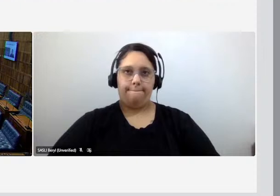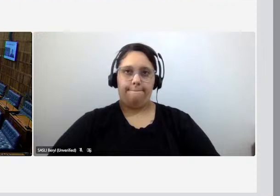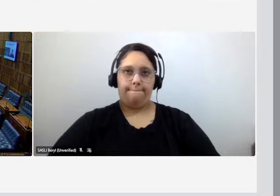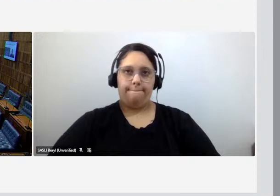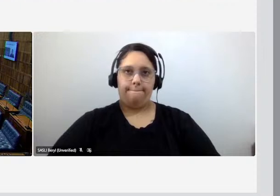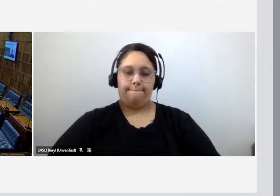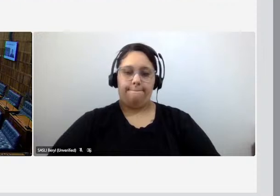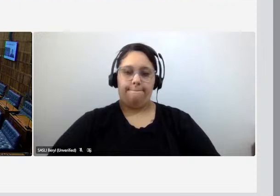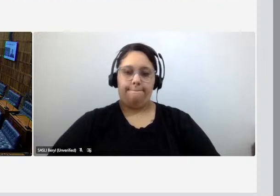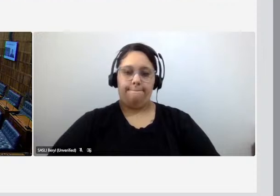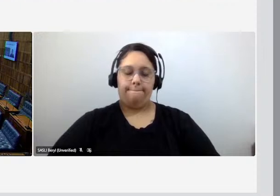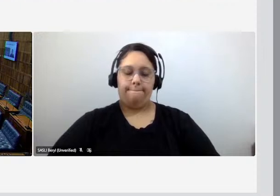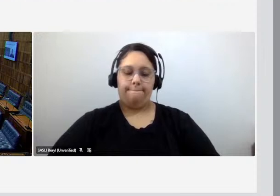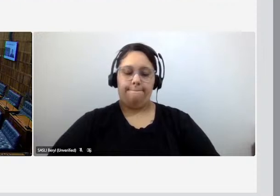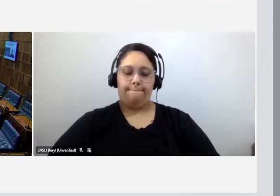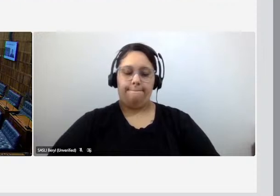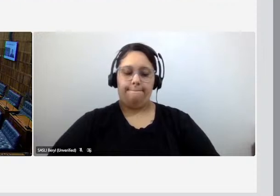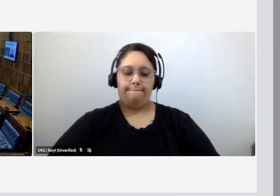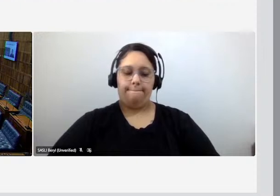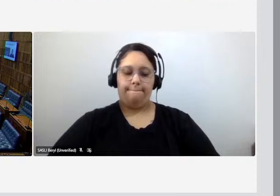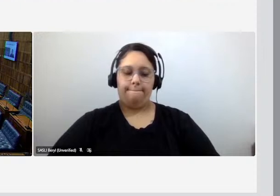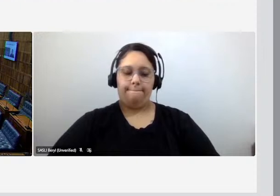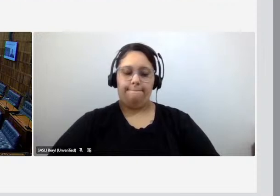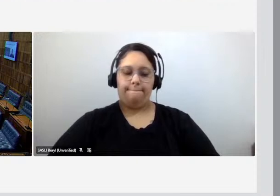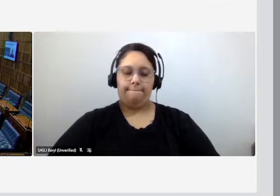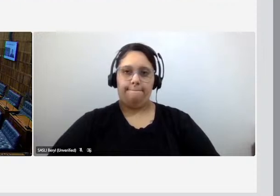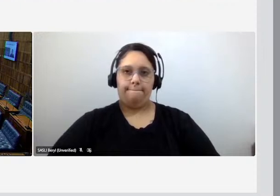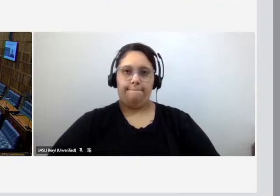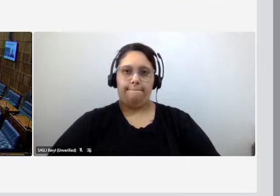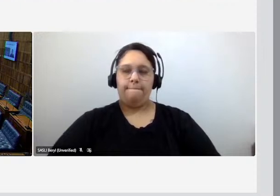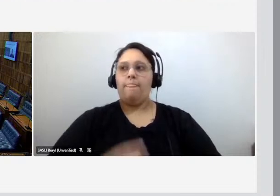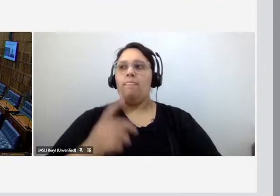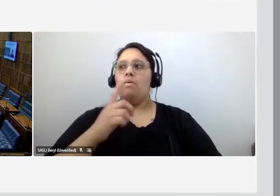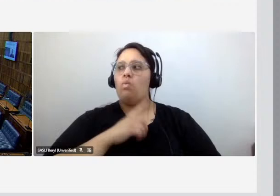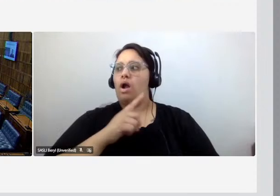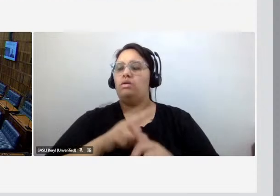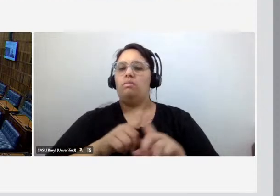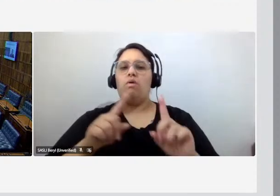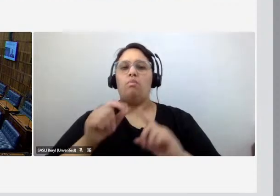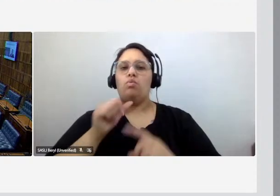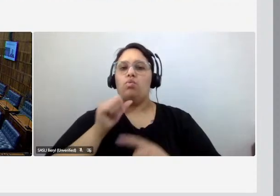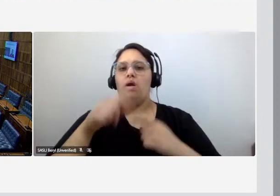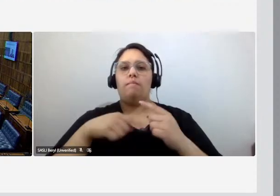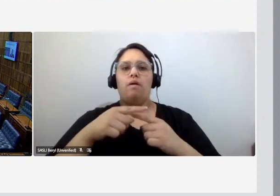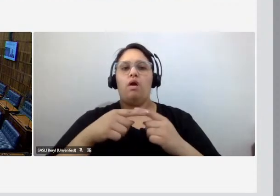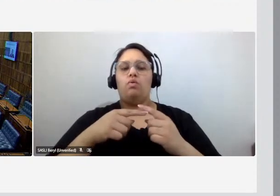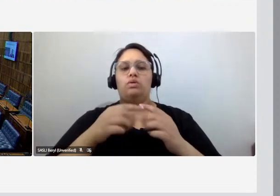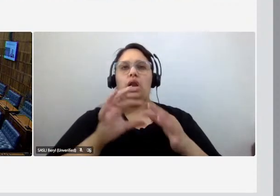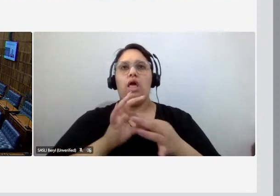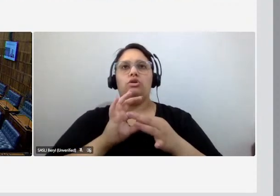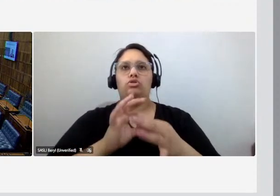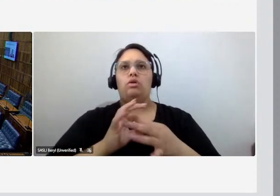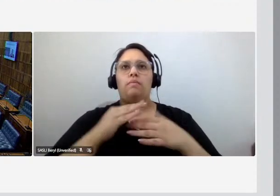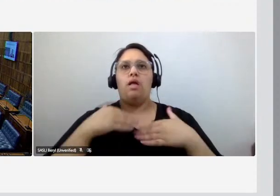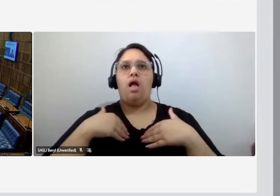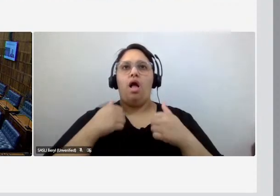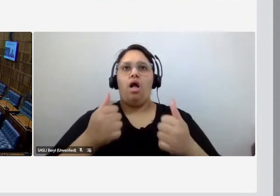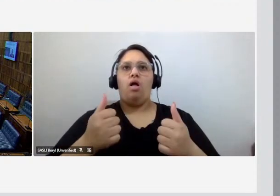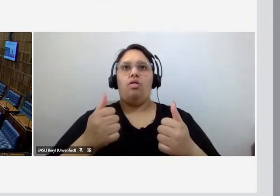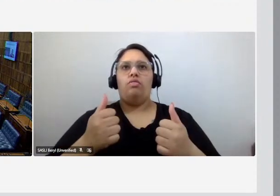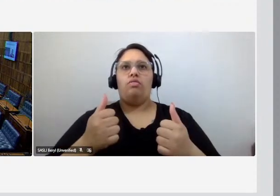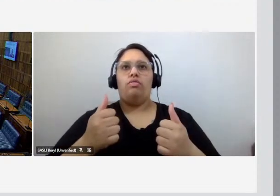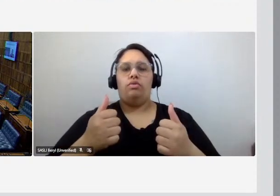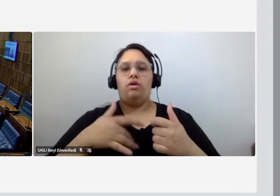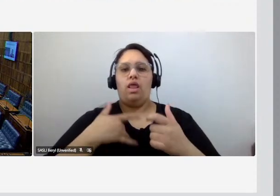Why is the department not talking about the relationship perhaps between health lifestyle through sport and also